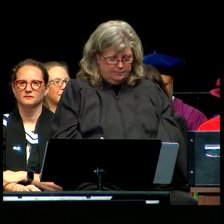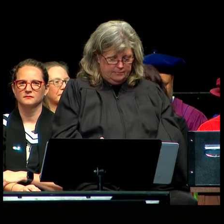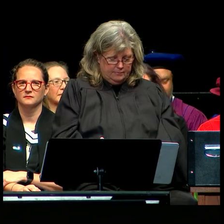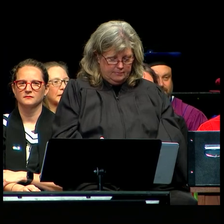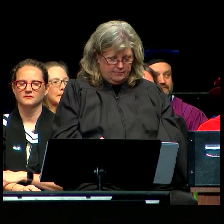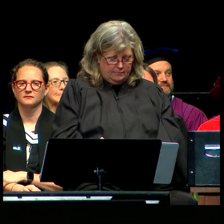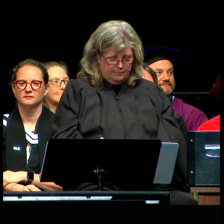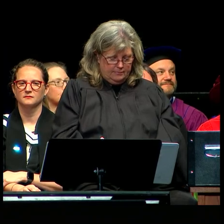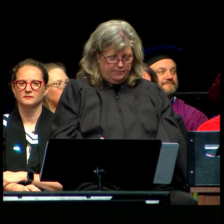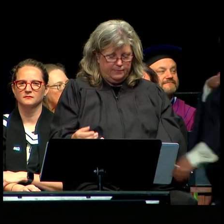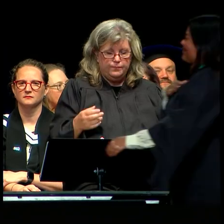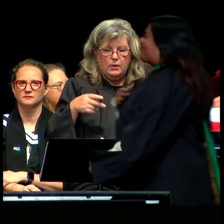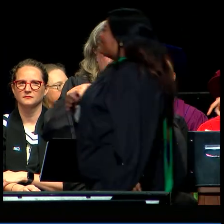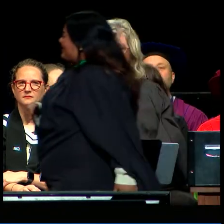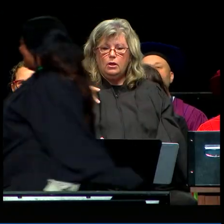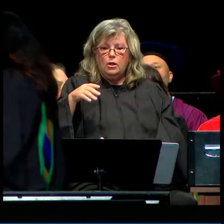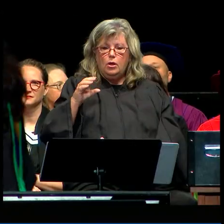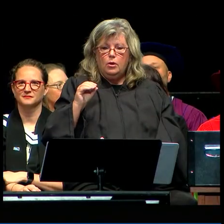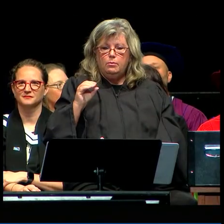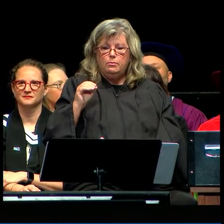Purna Huck.